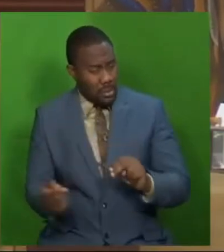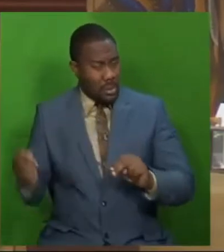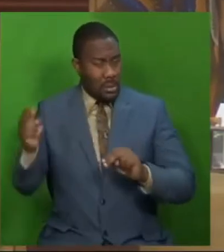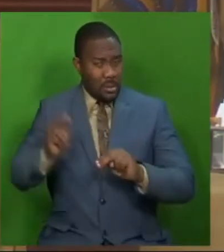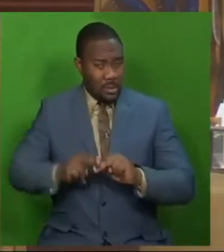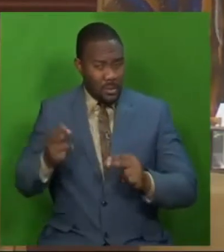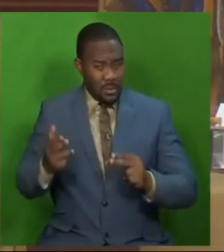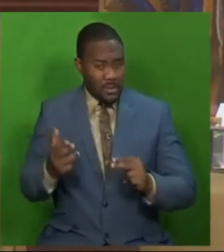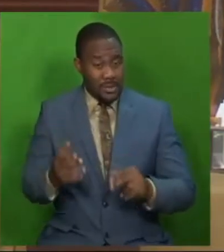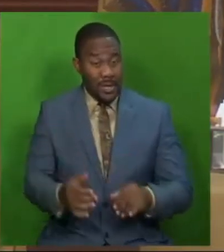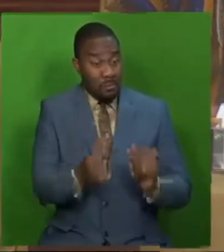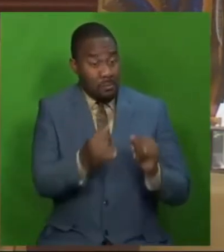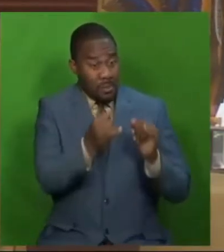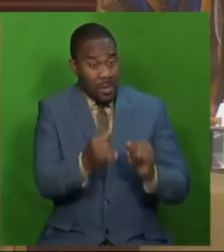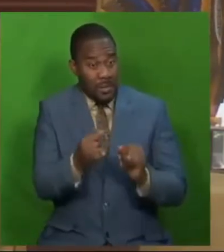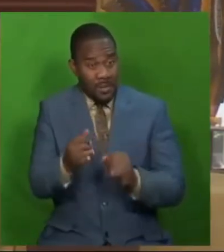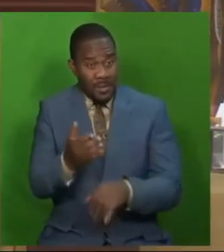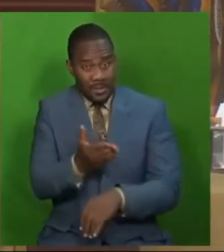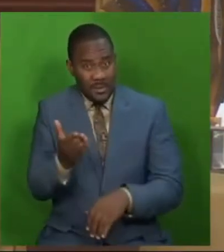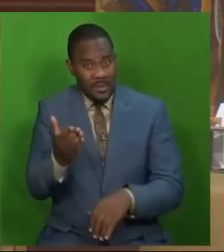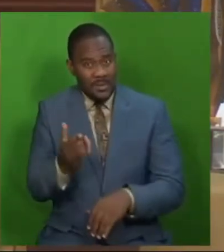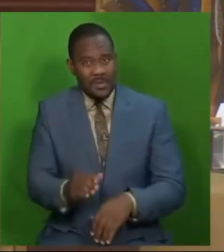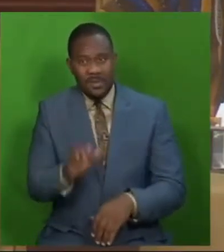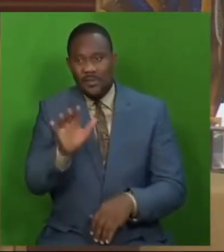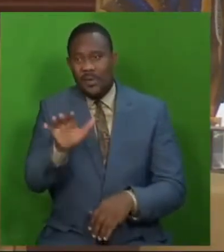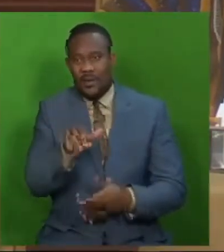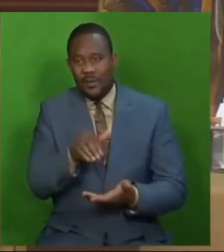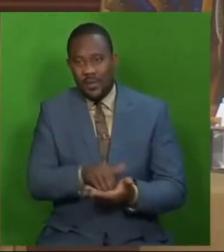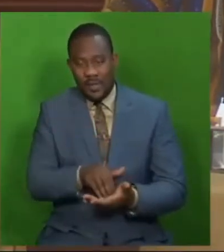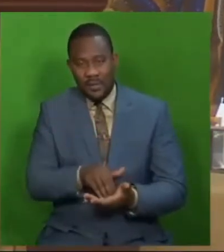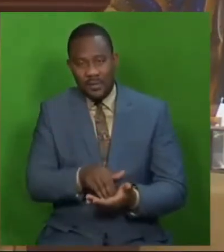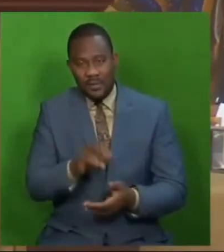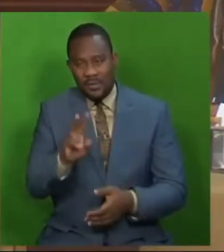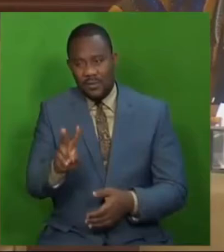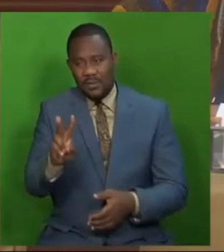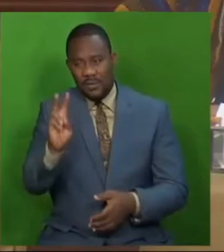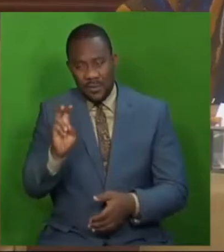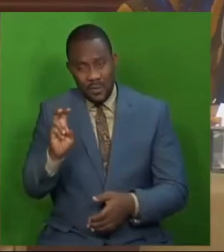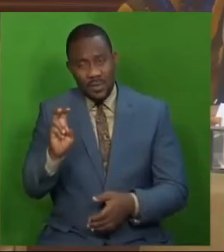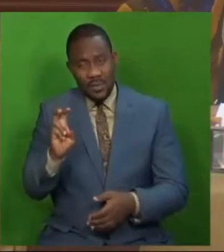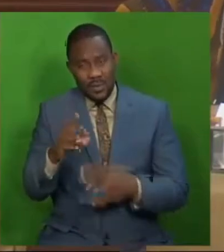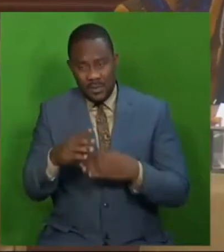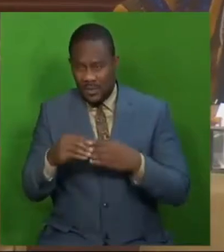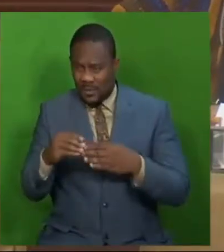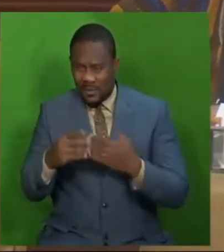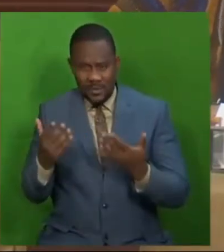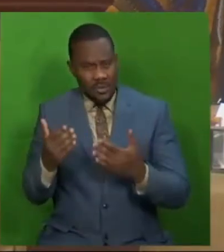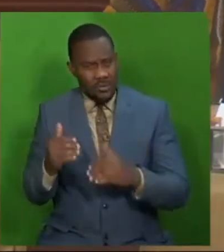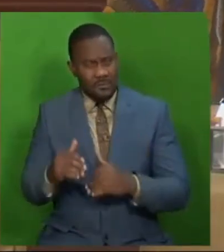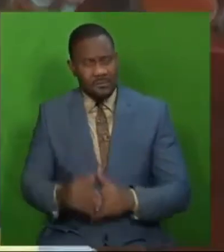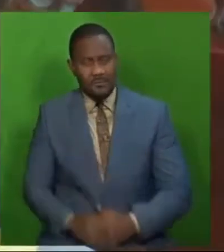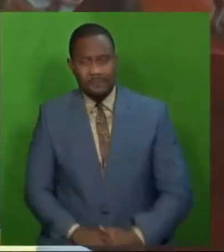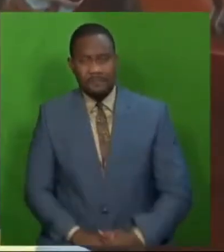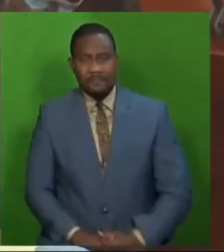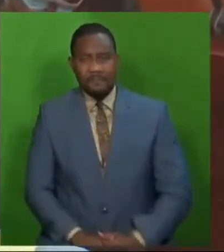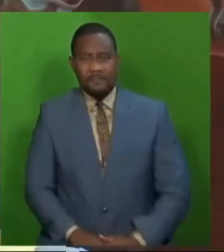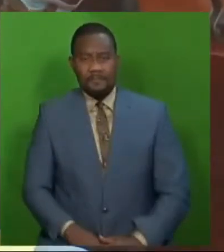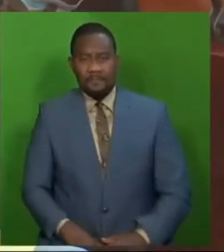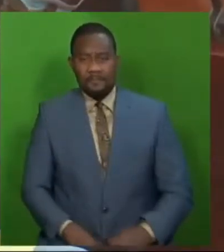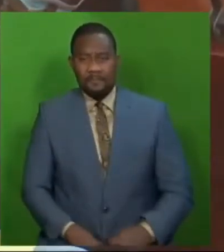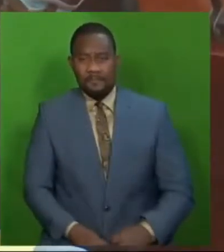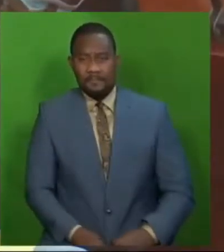individual debt by 5,200 Ghana cedis. 4 years. Mr.